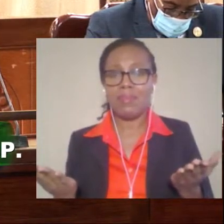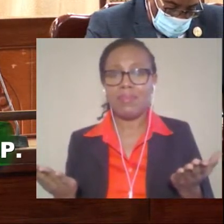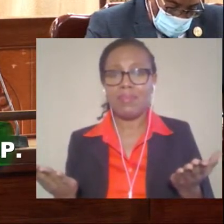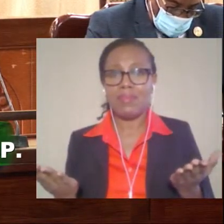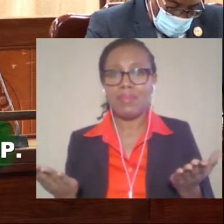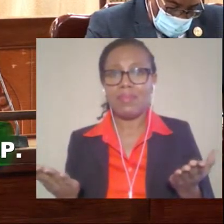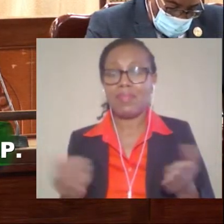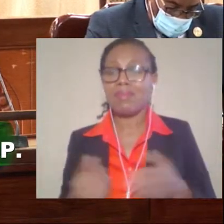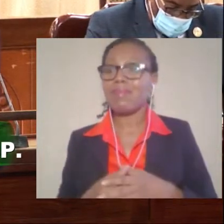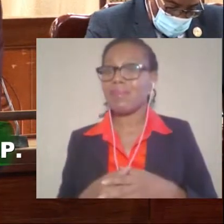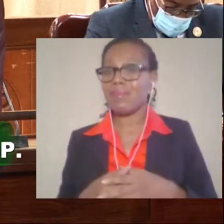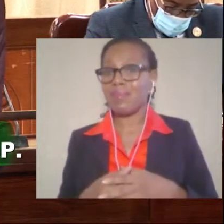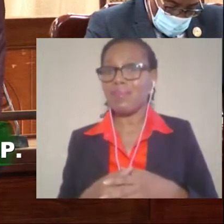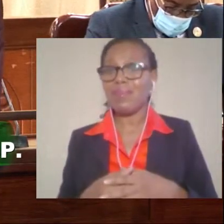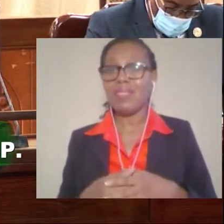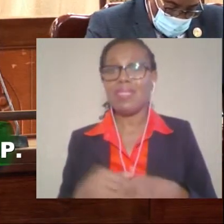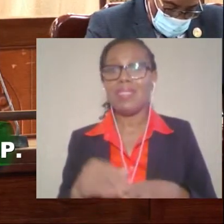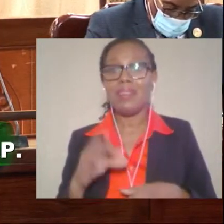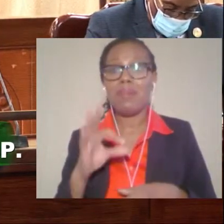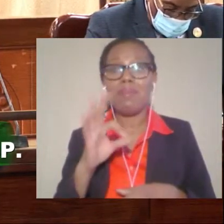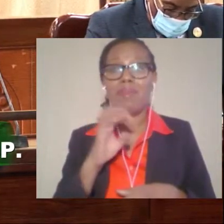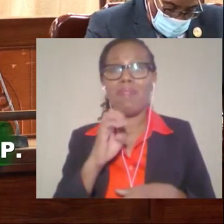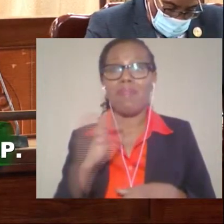program has been